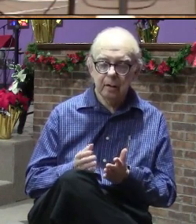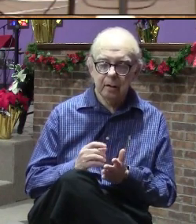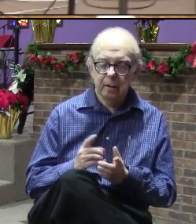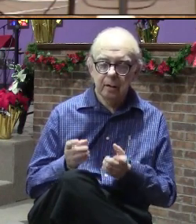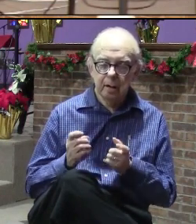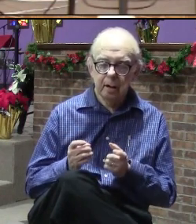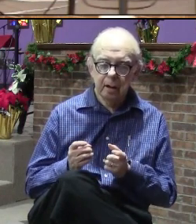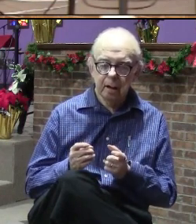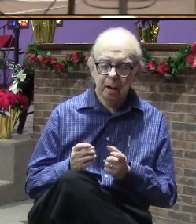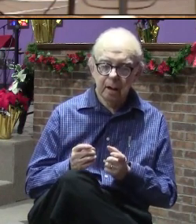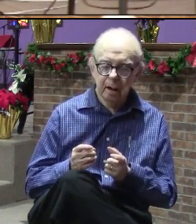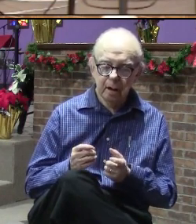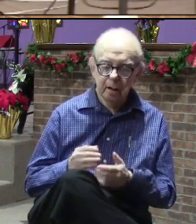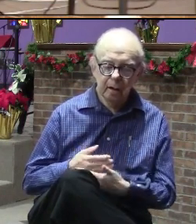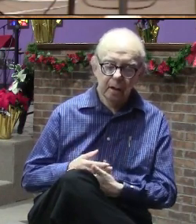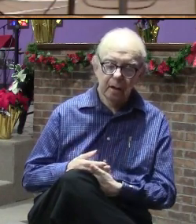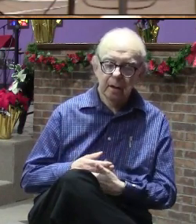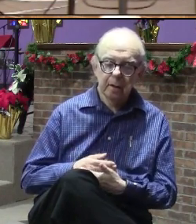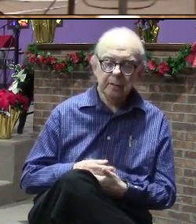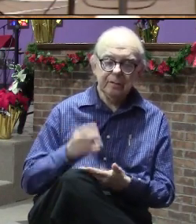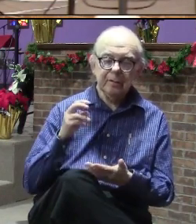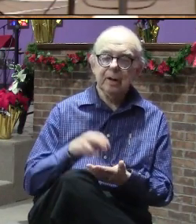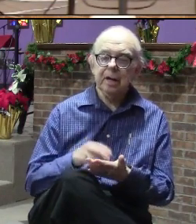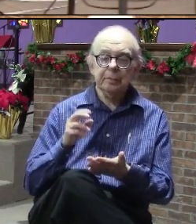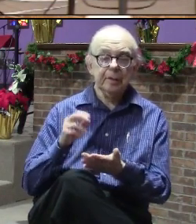of a sudden the baby just began to leap.